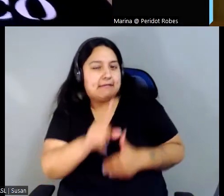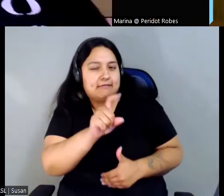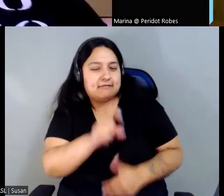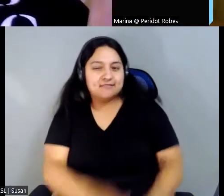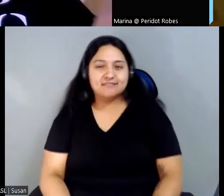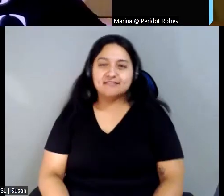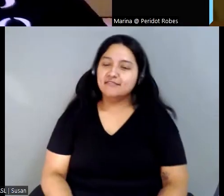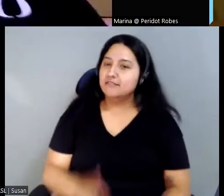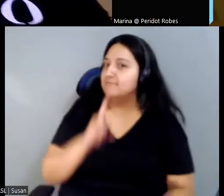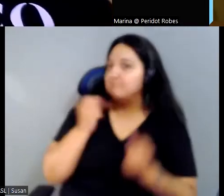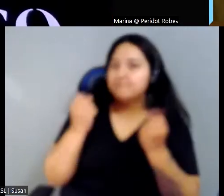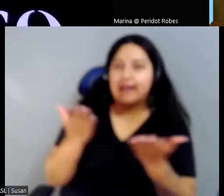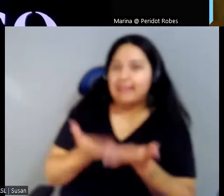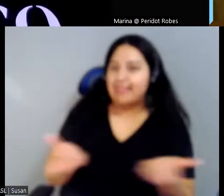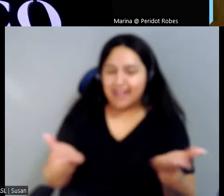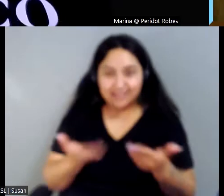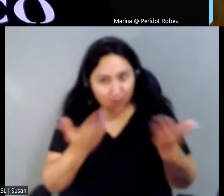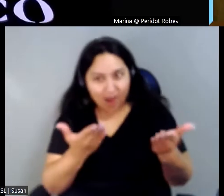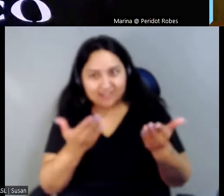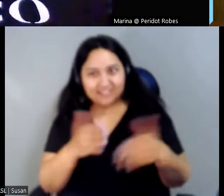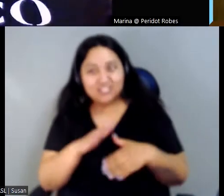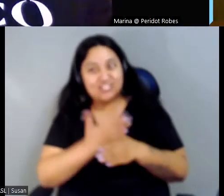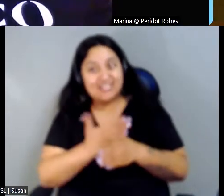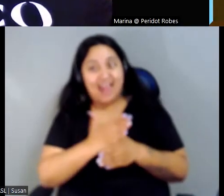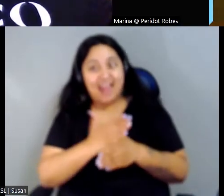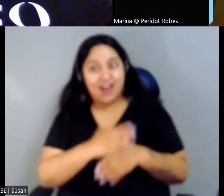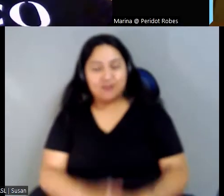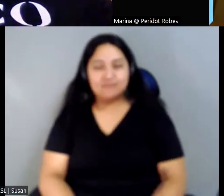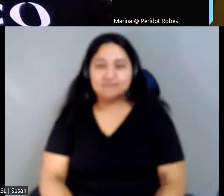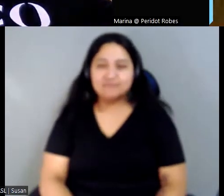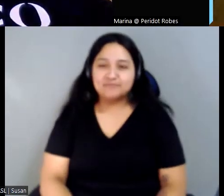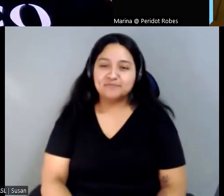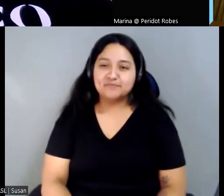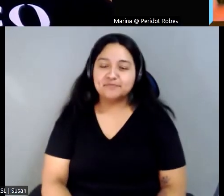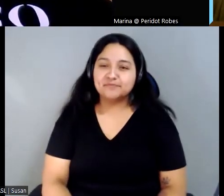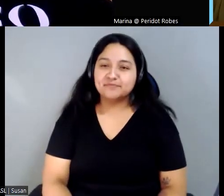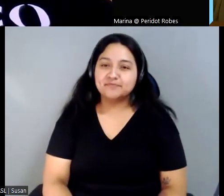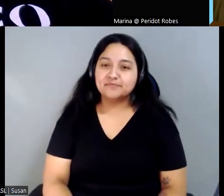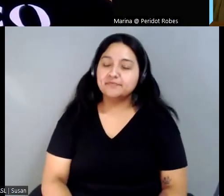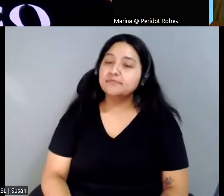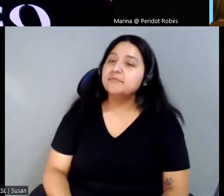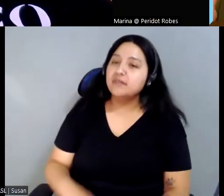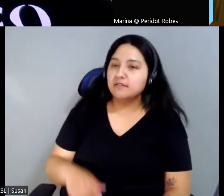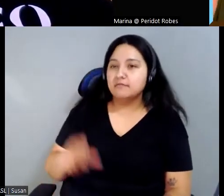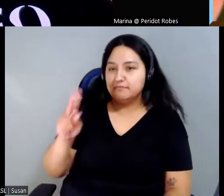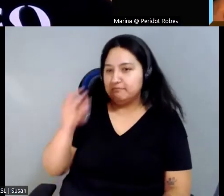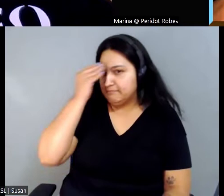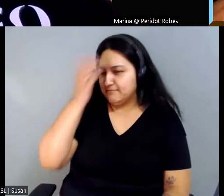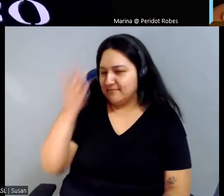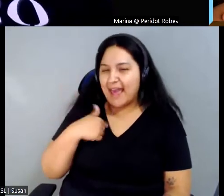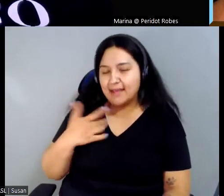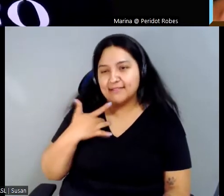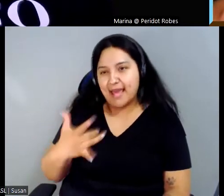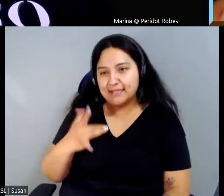So I have share. Okay, here's the scoop. I do smoke a lot of weed, so